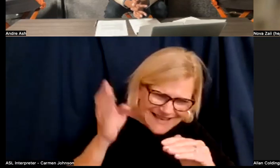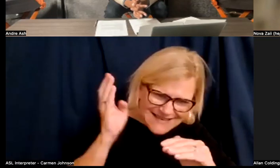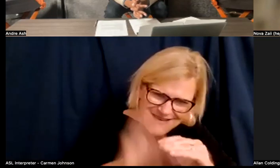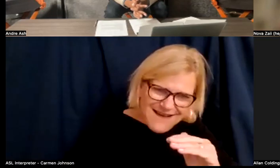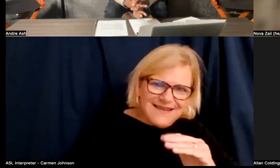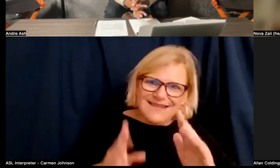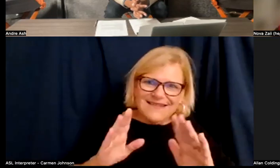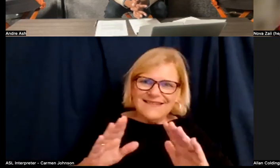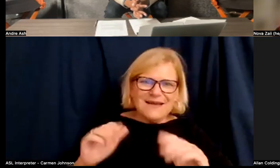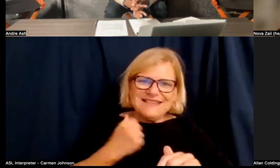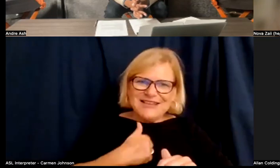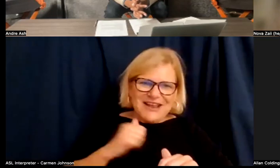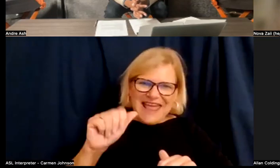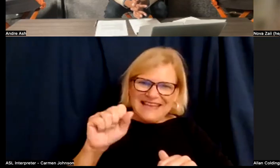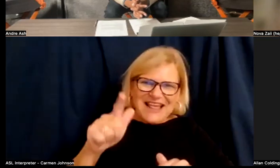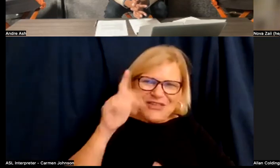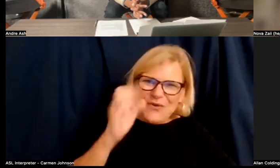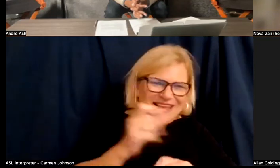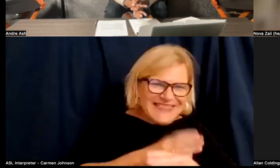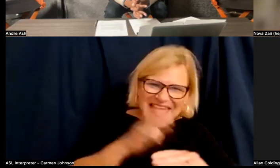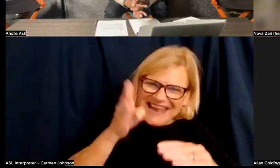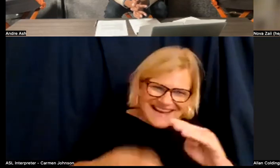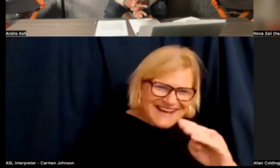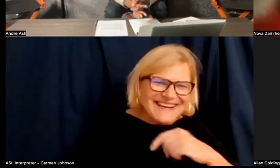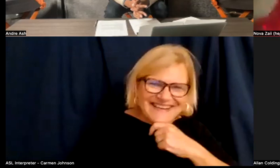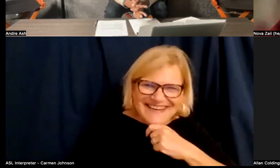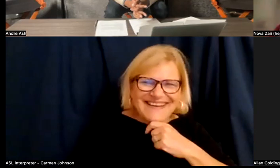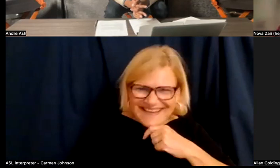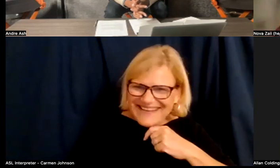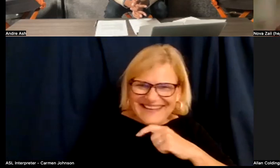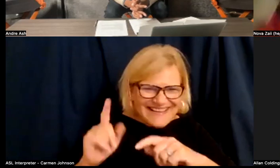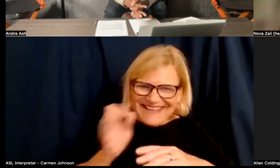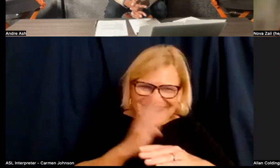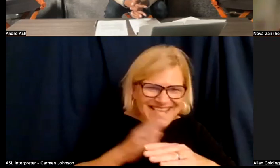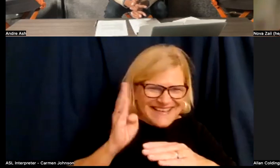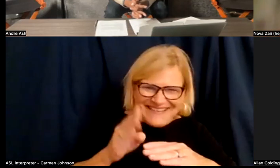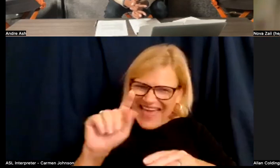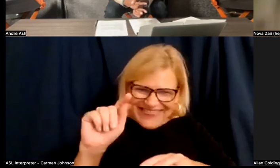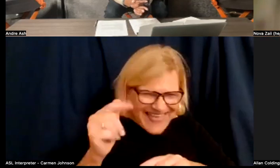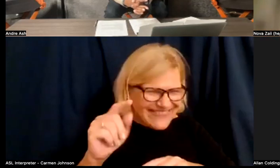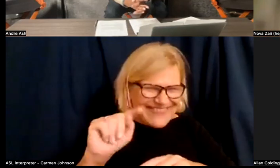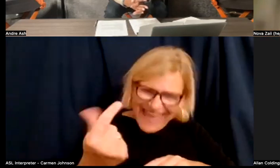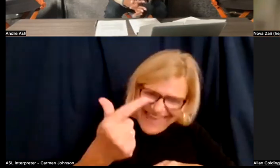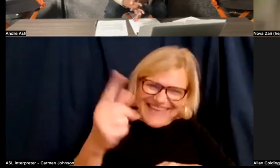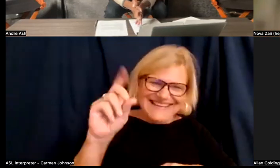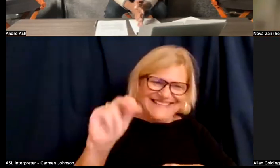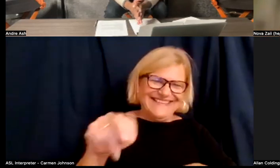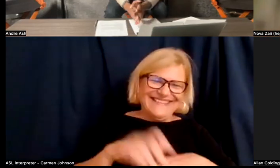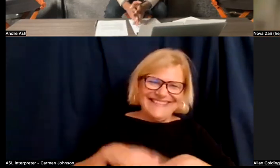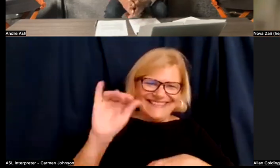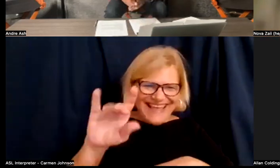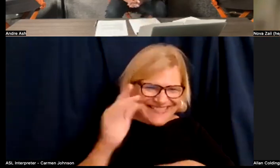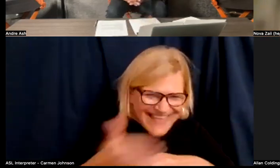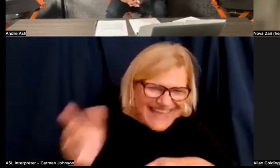I'm sorry, the ASL. You're going to get that thing done. Make sure you put the thing in there. You feel me? Put that thing in there. You're gonna get it done. You know what I'm saying?